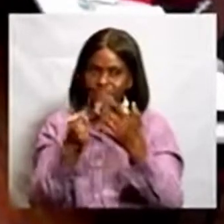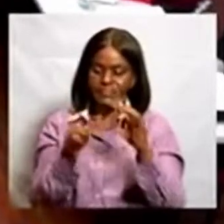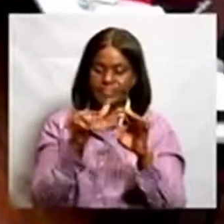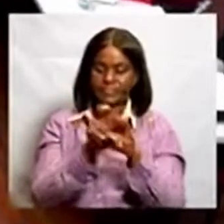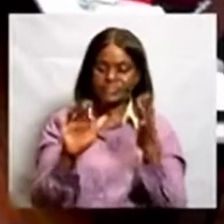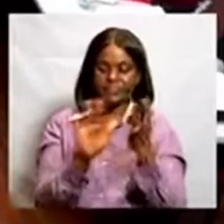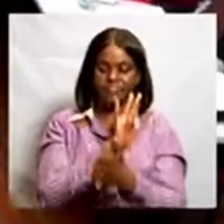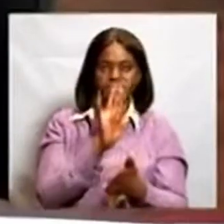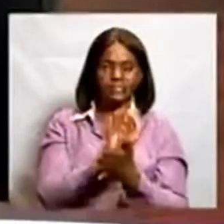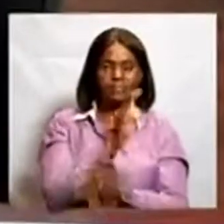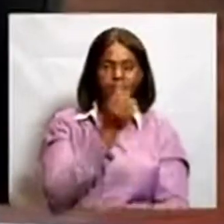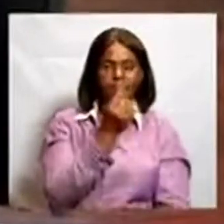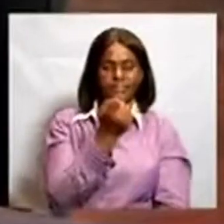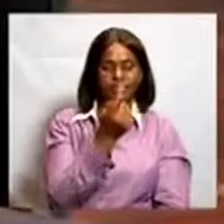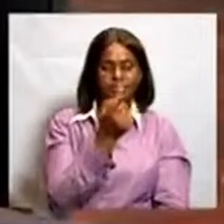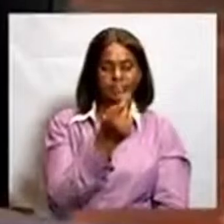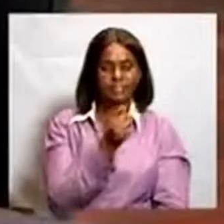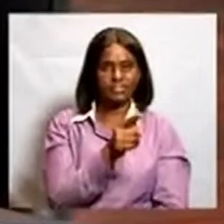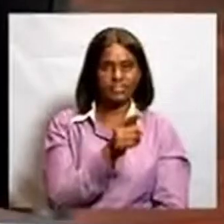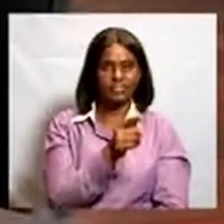page 11,